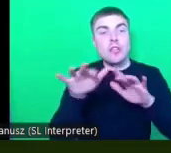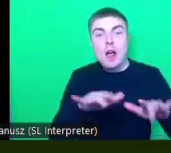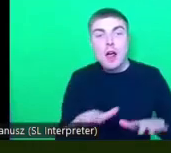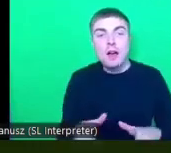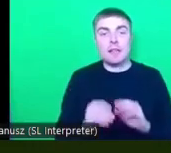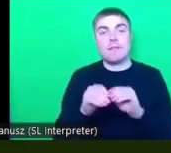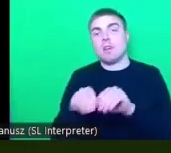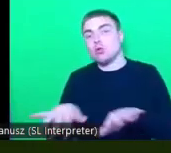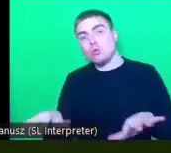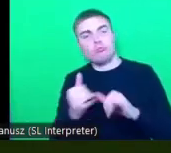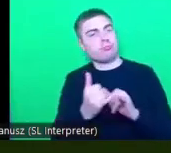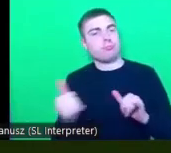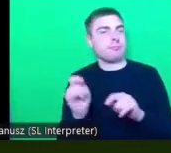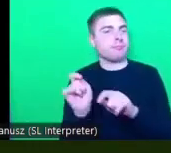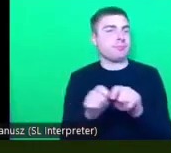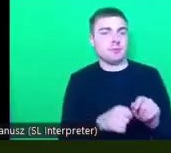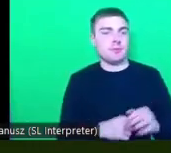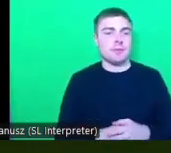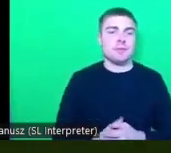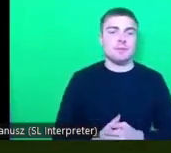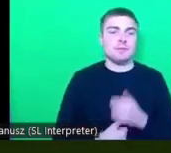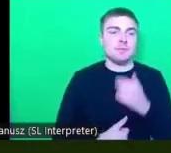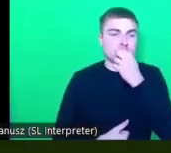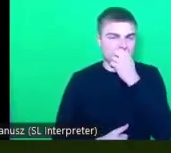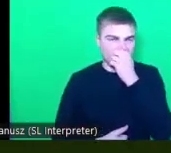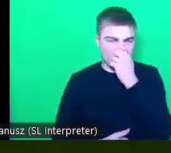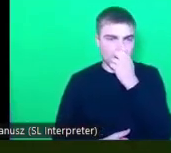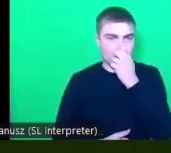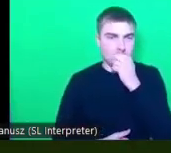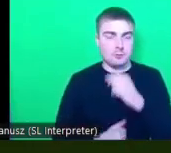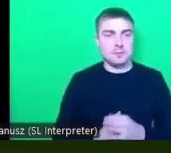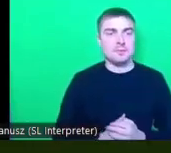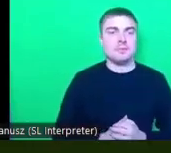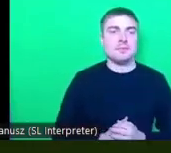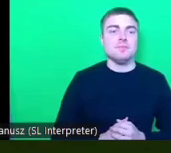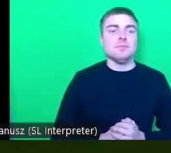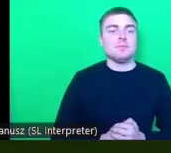So, a bit surprising, we actually did not find that